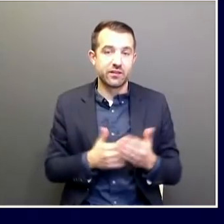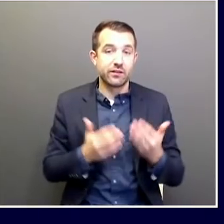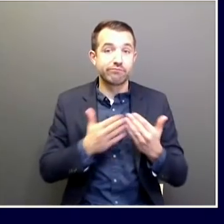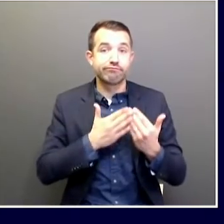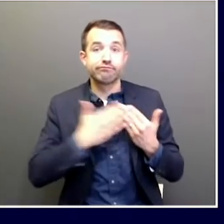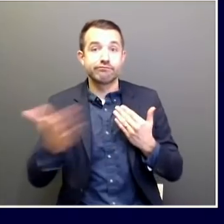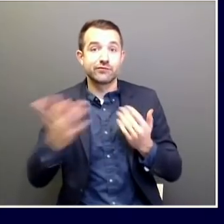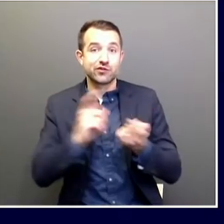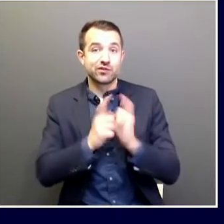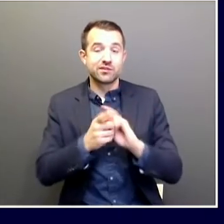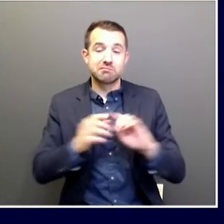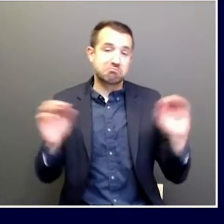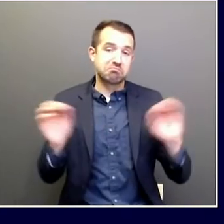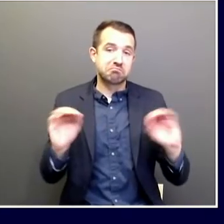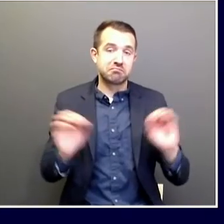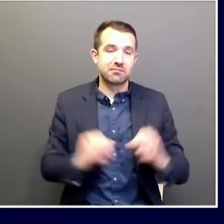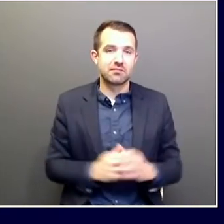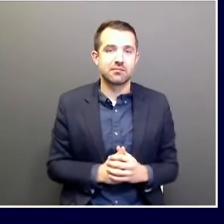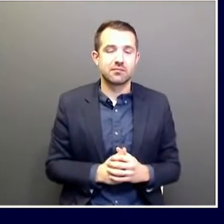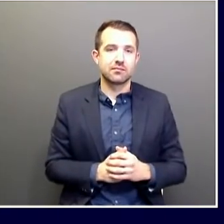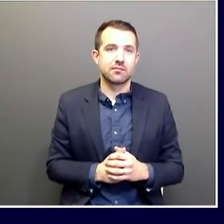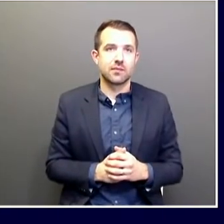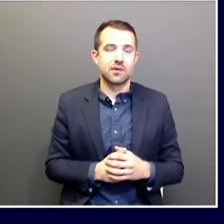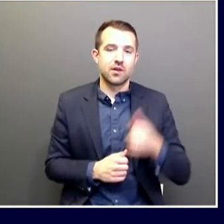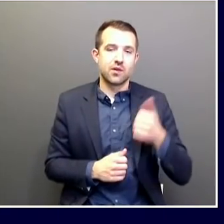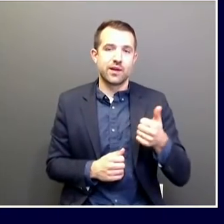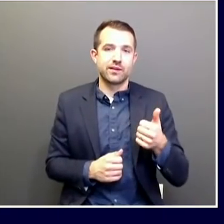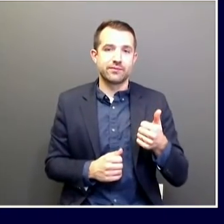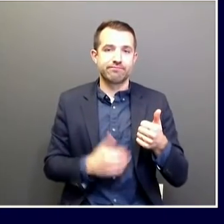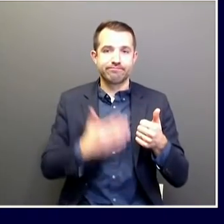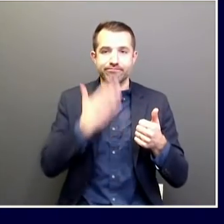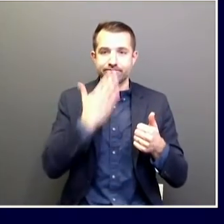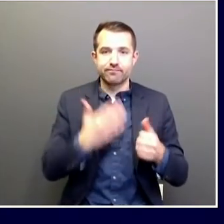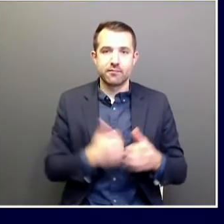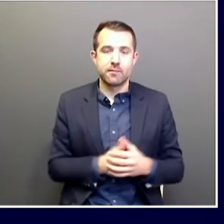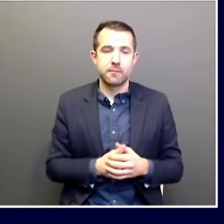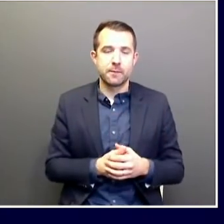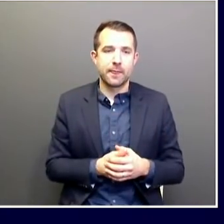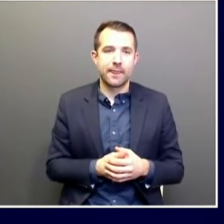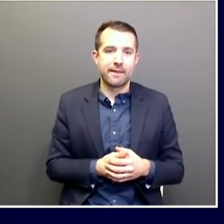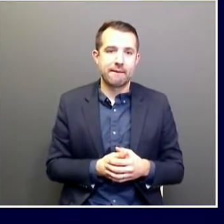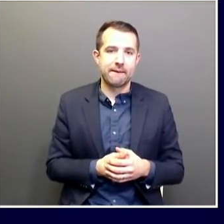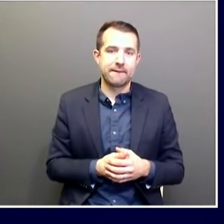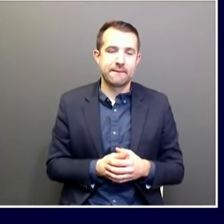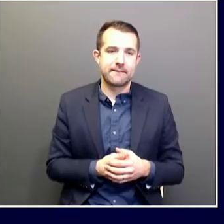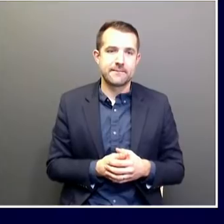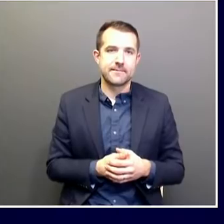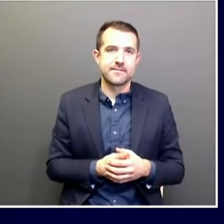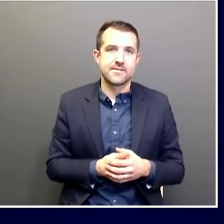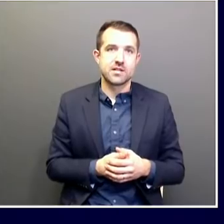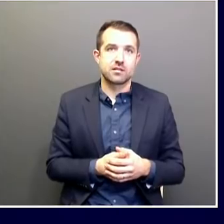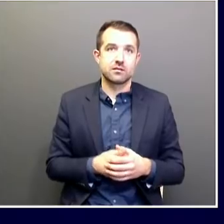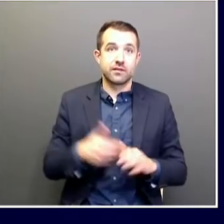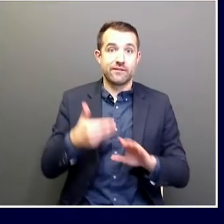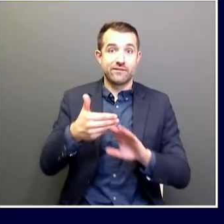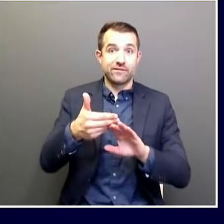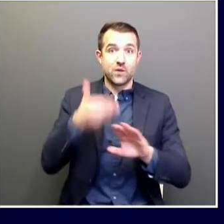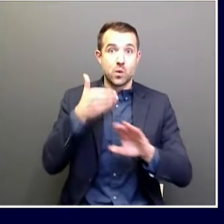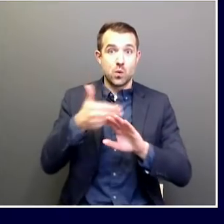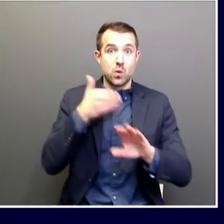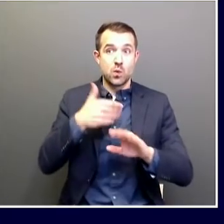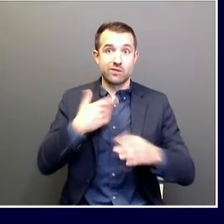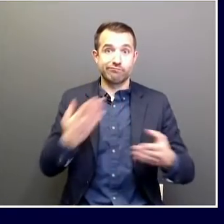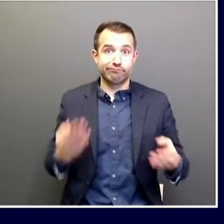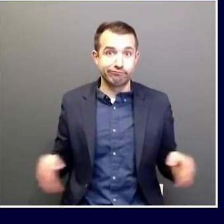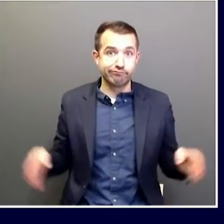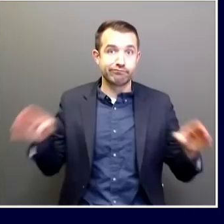now. Thank you so much. Thanks, Patrick. Before we all wrap up today, I